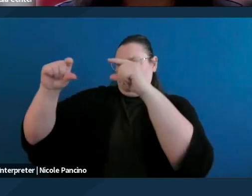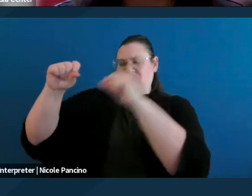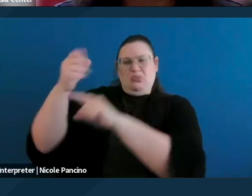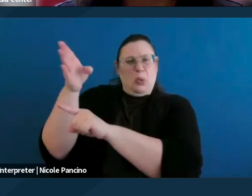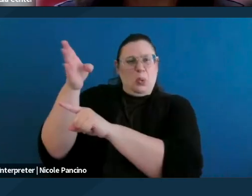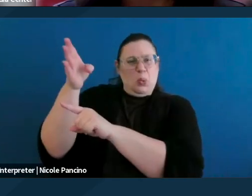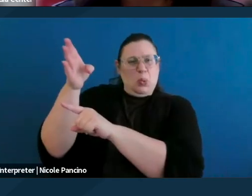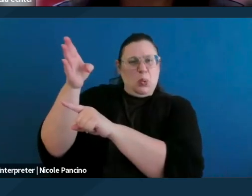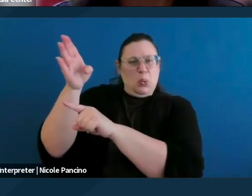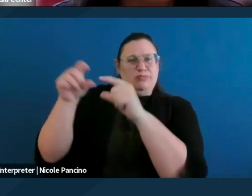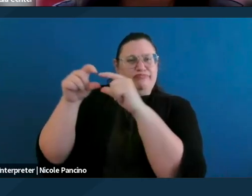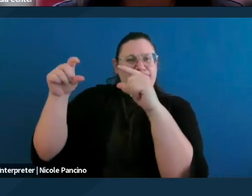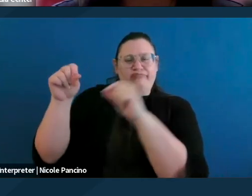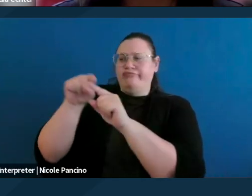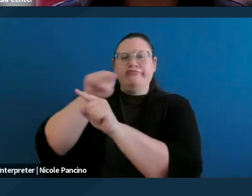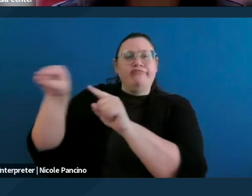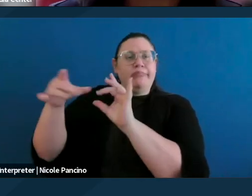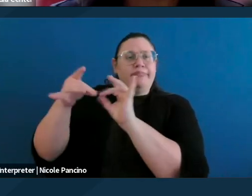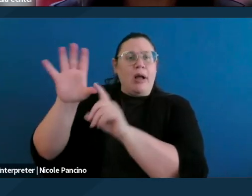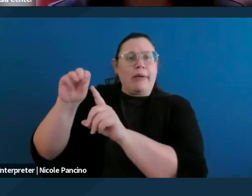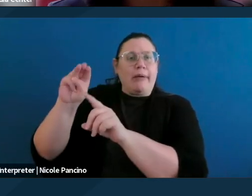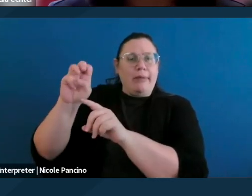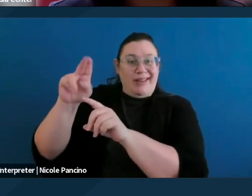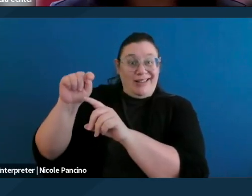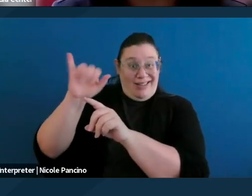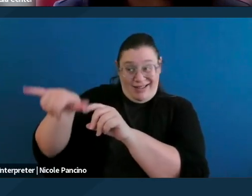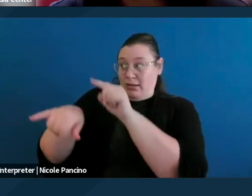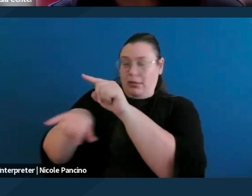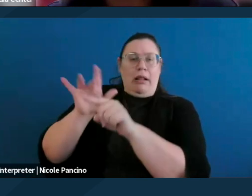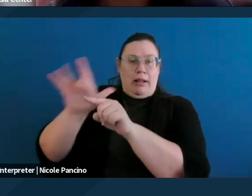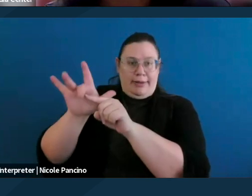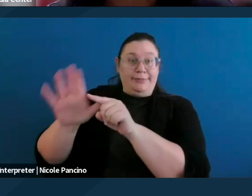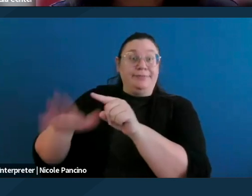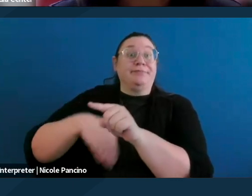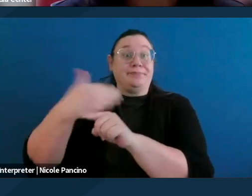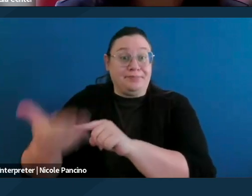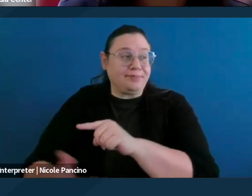blue rectangle that says comment. So you're going to click on that. Next slide.